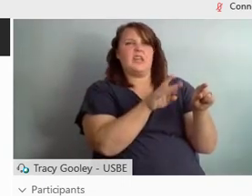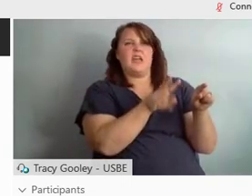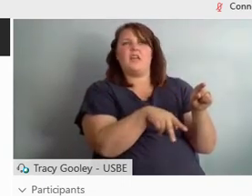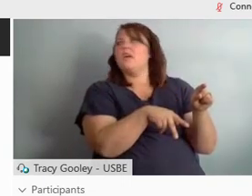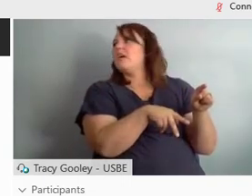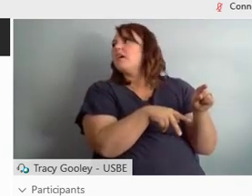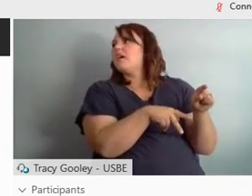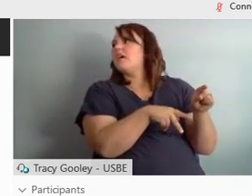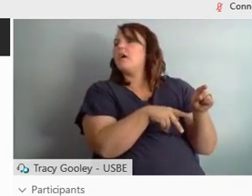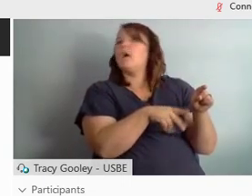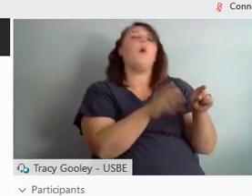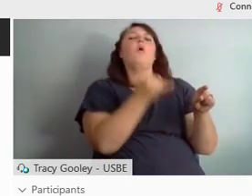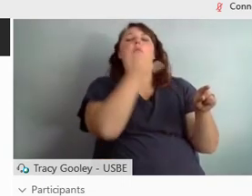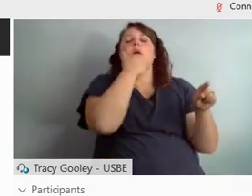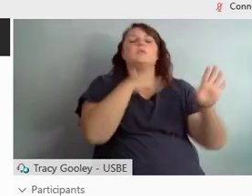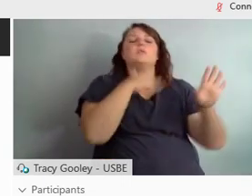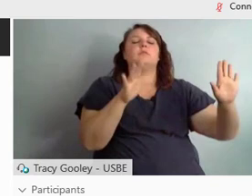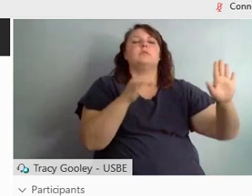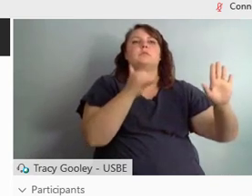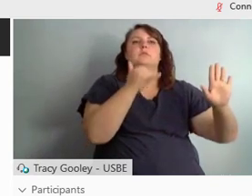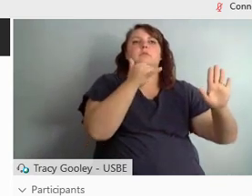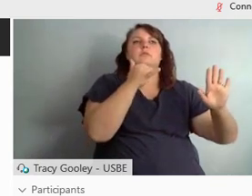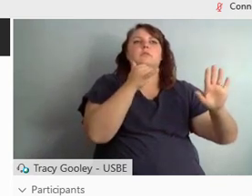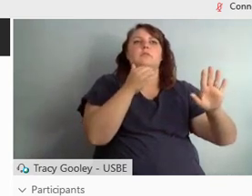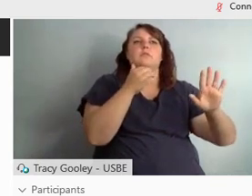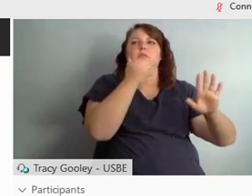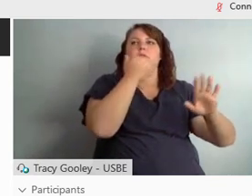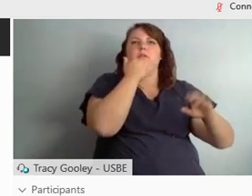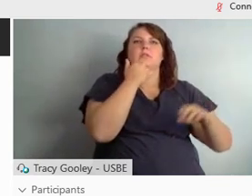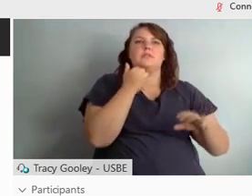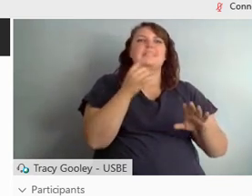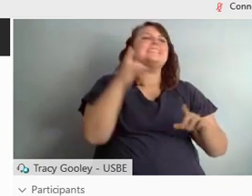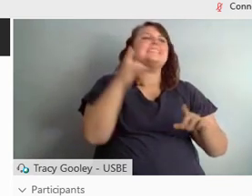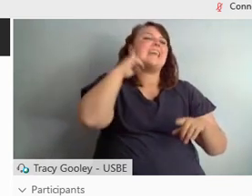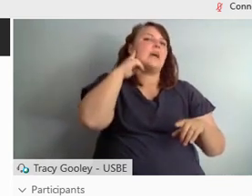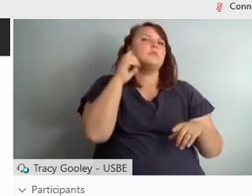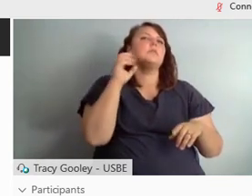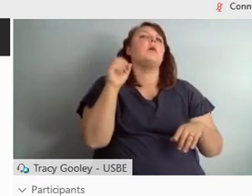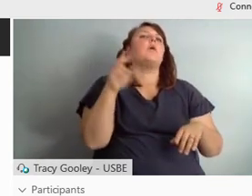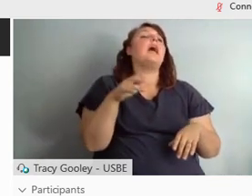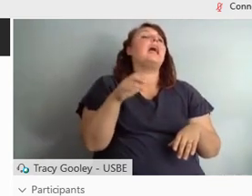give them credit. Oh, it is sounds. Thank you, Whitney.